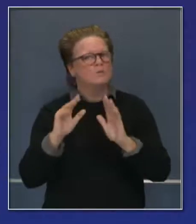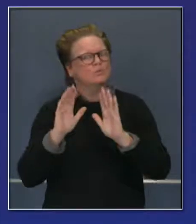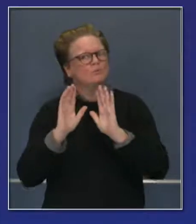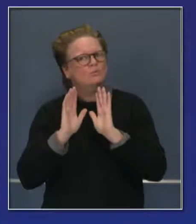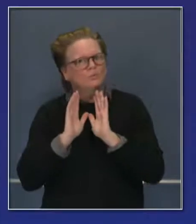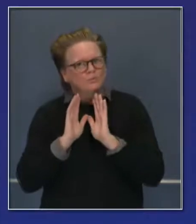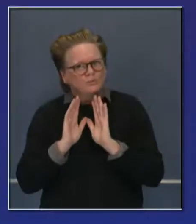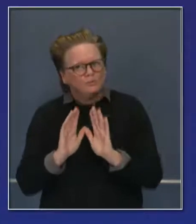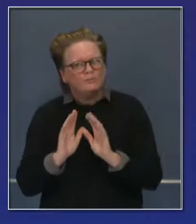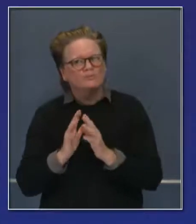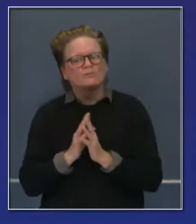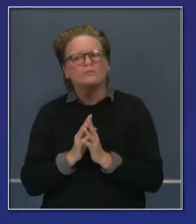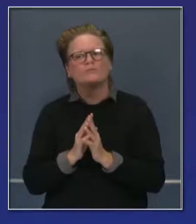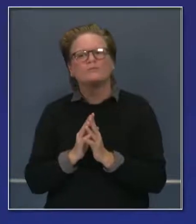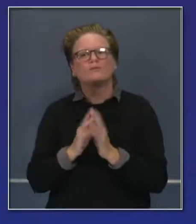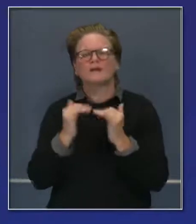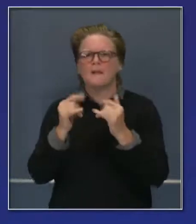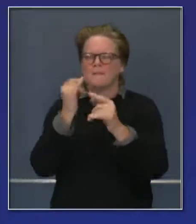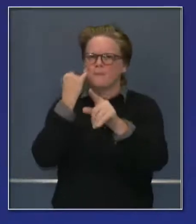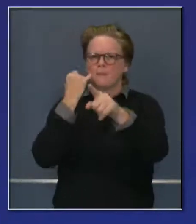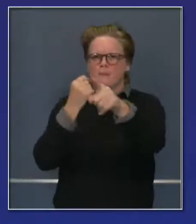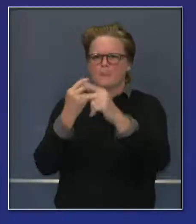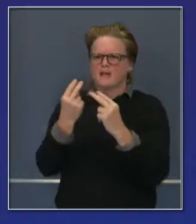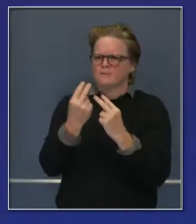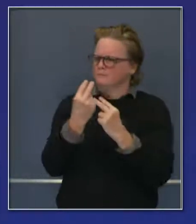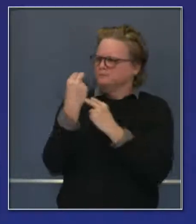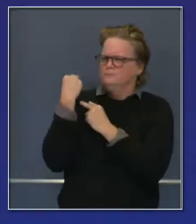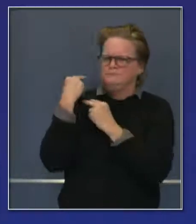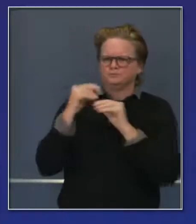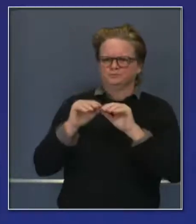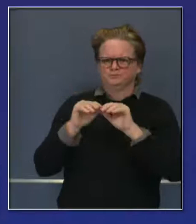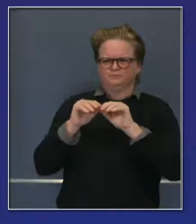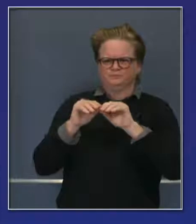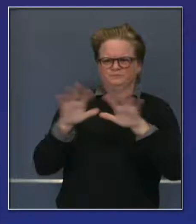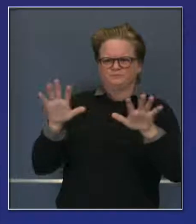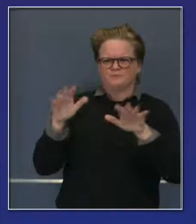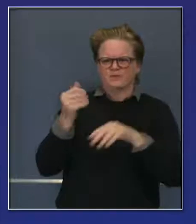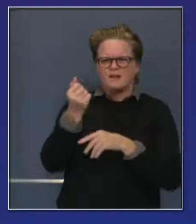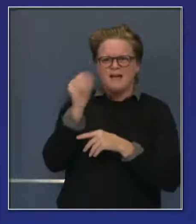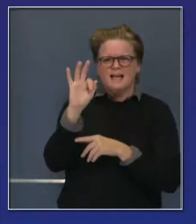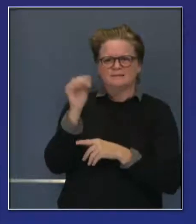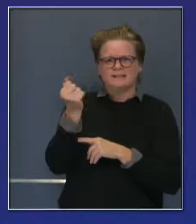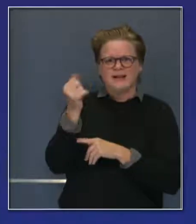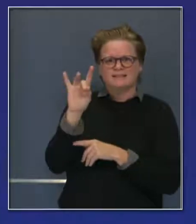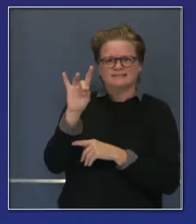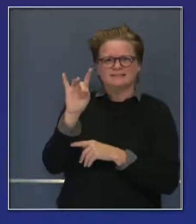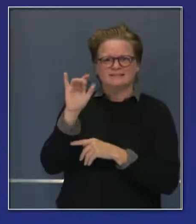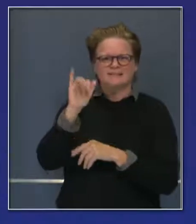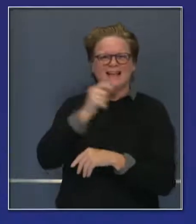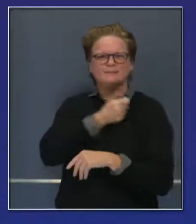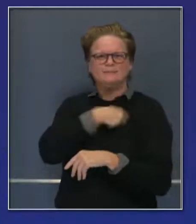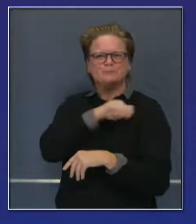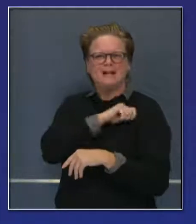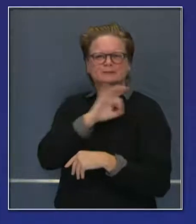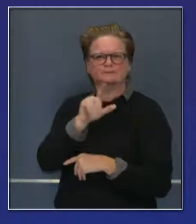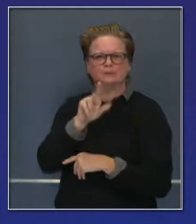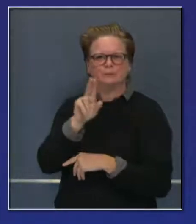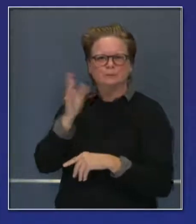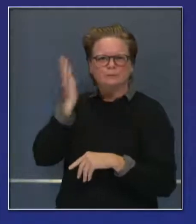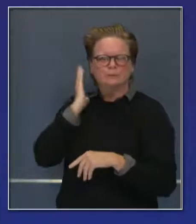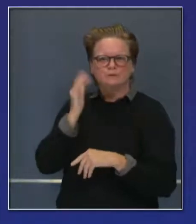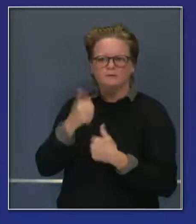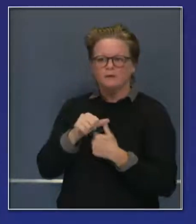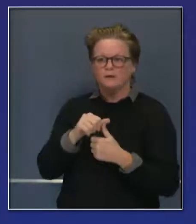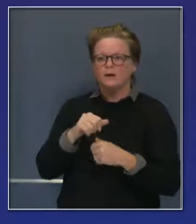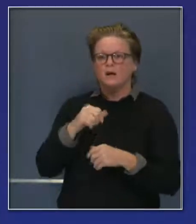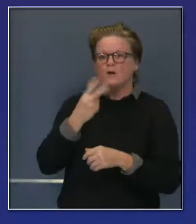and 1919. It wasn't just a one calendar year pandemic. And you'll note, similarly, a little spike in the early